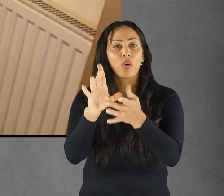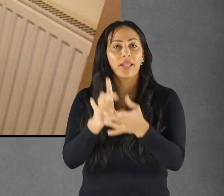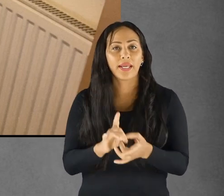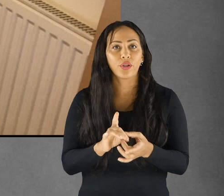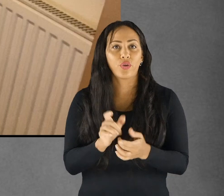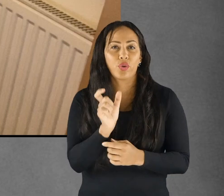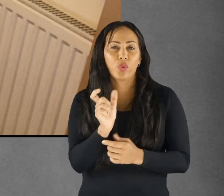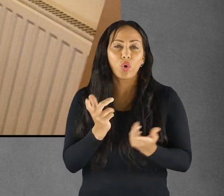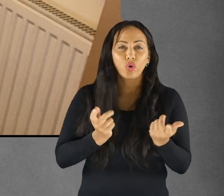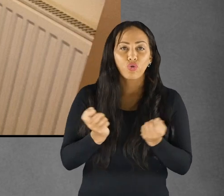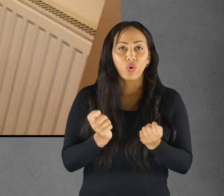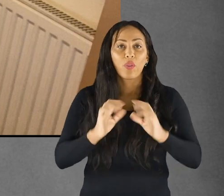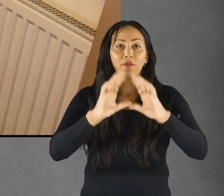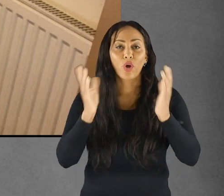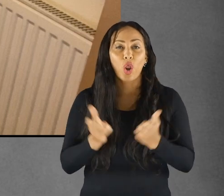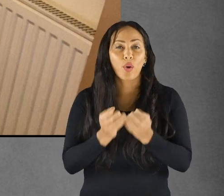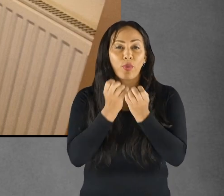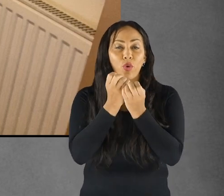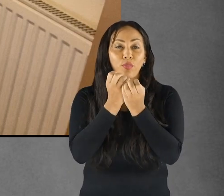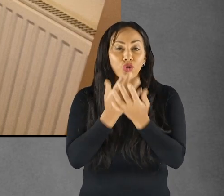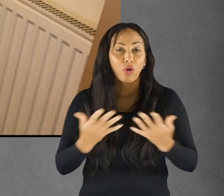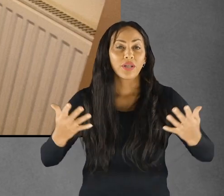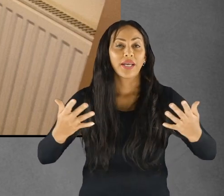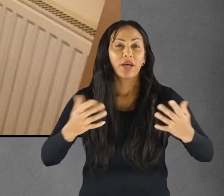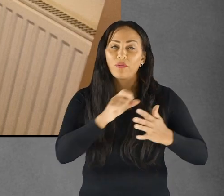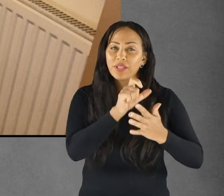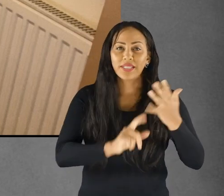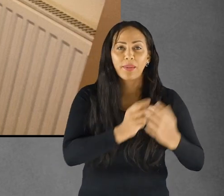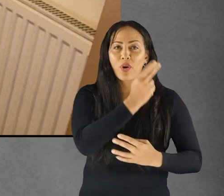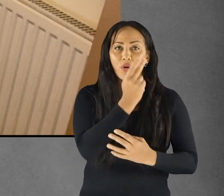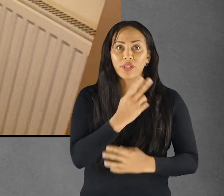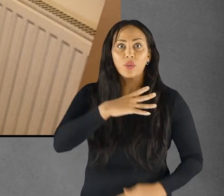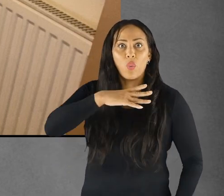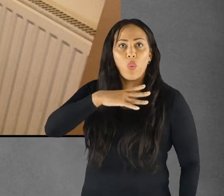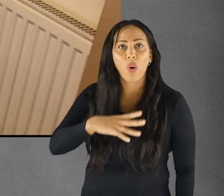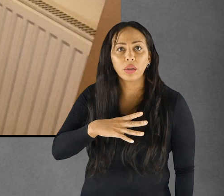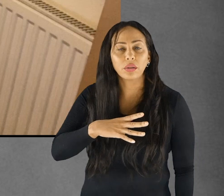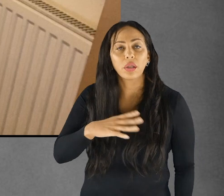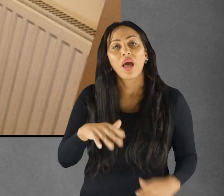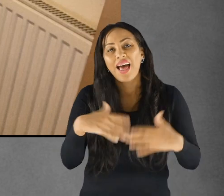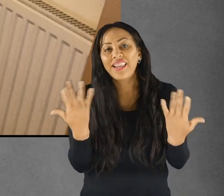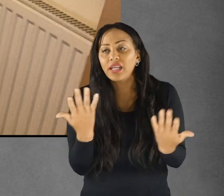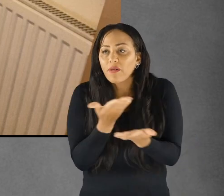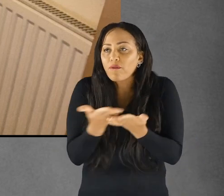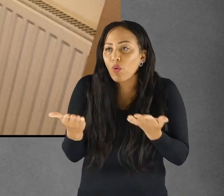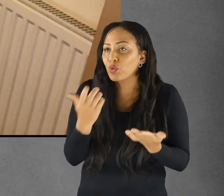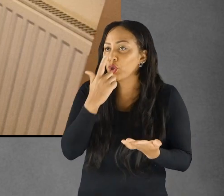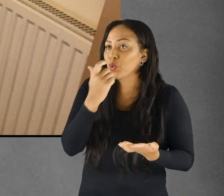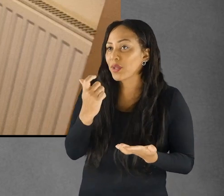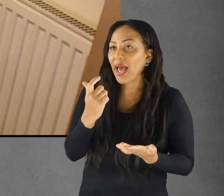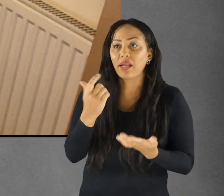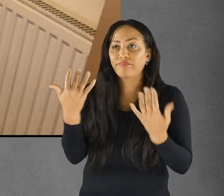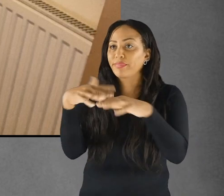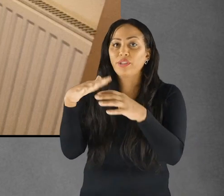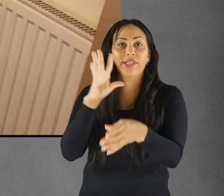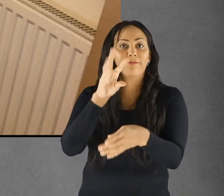to the underlying agency that the global majority and disabled artists seek, unless of course one can walk the walk and talk